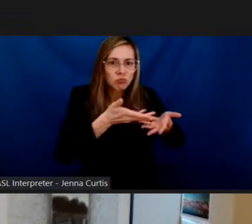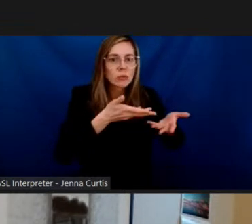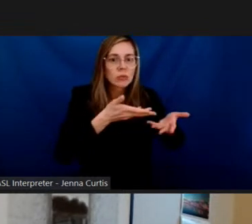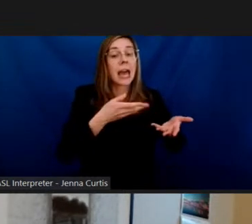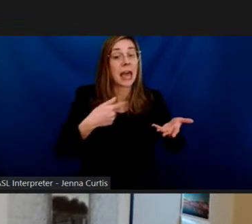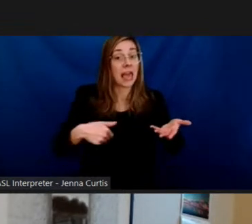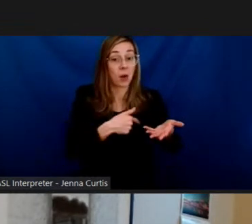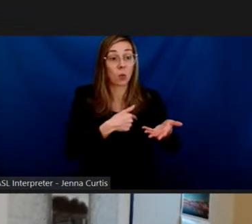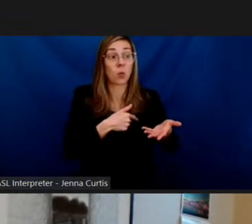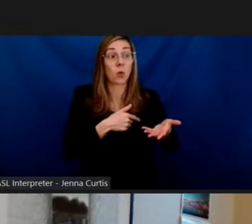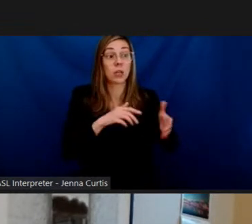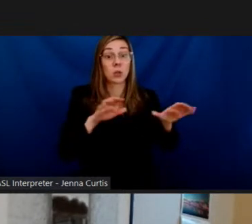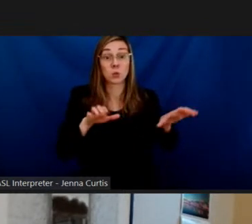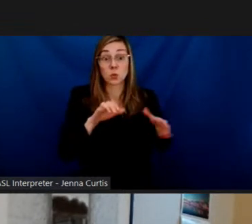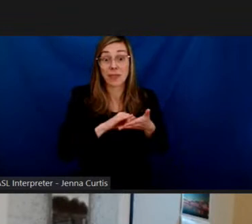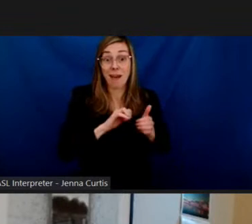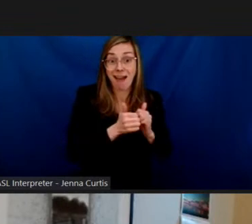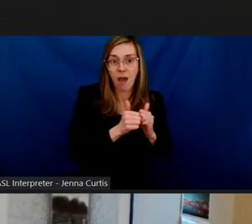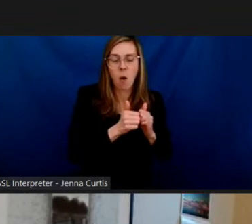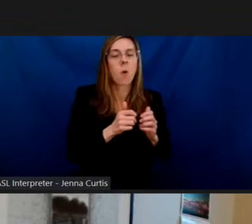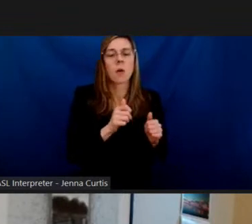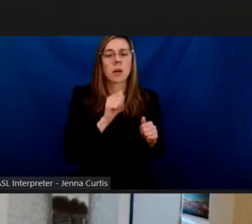property.